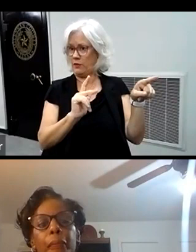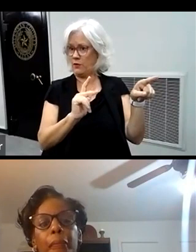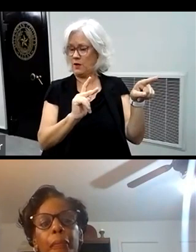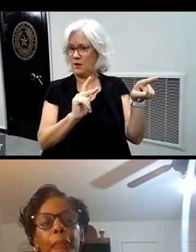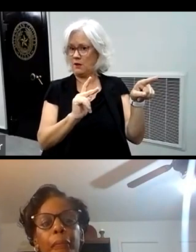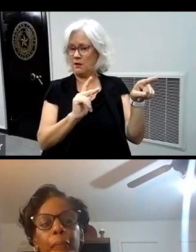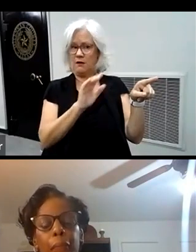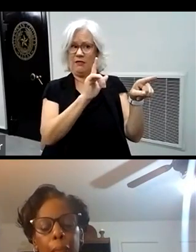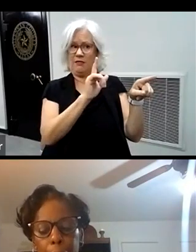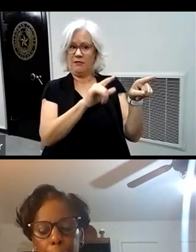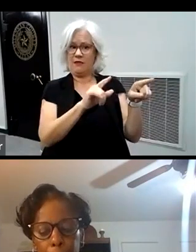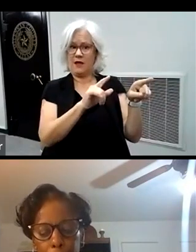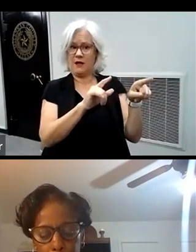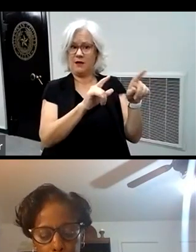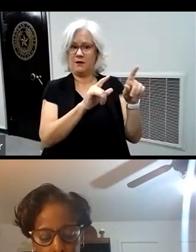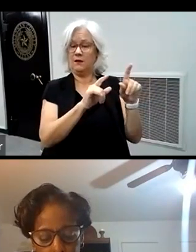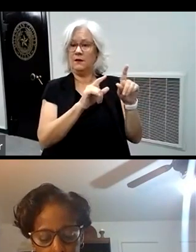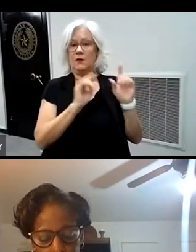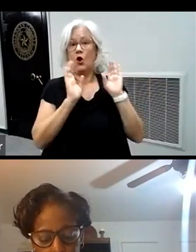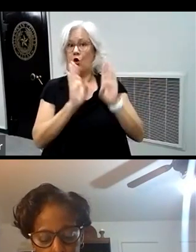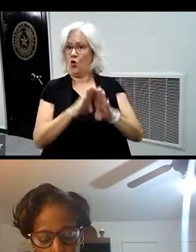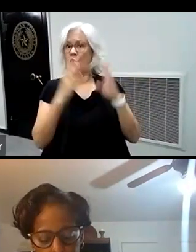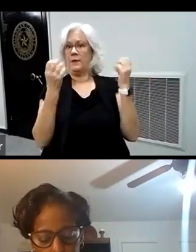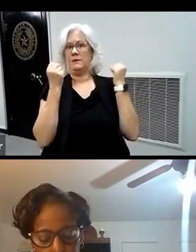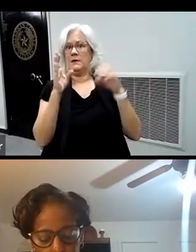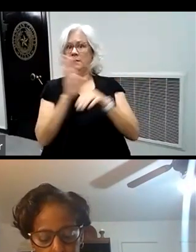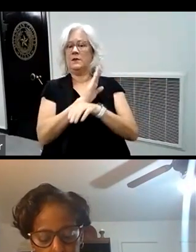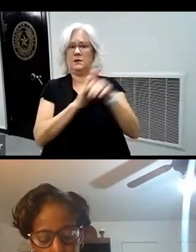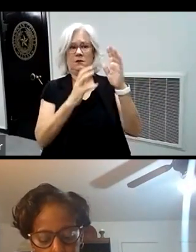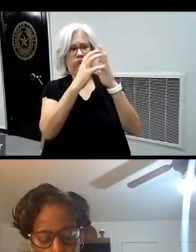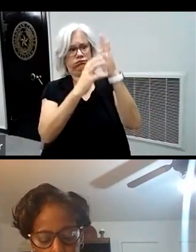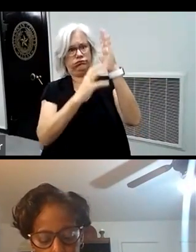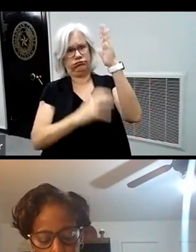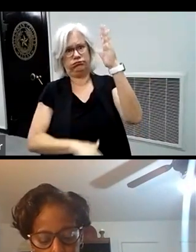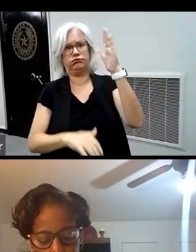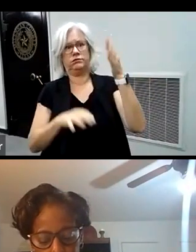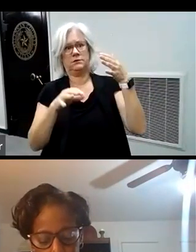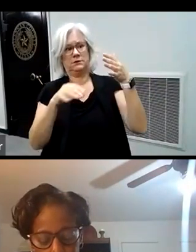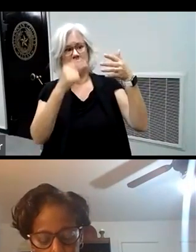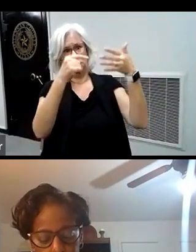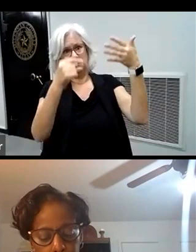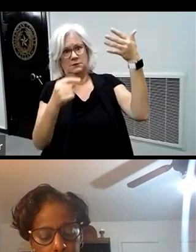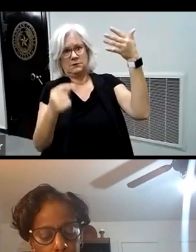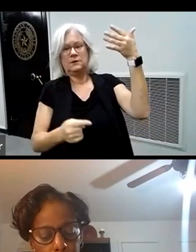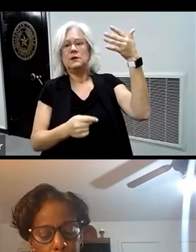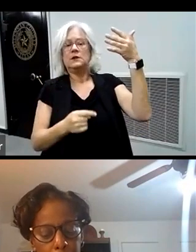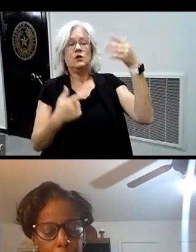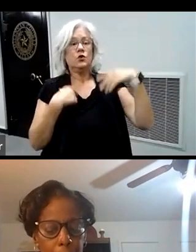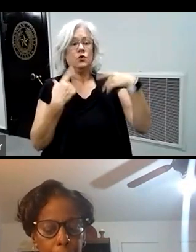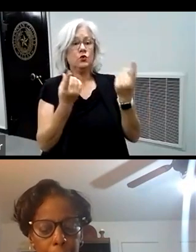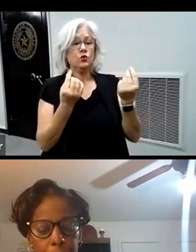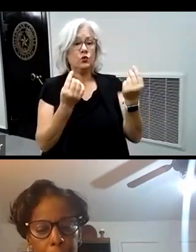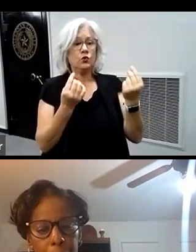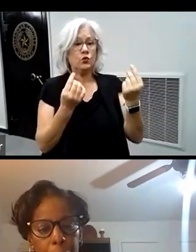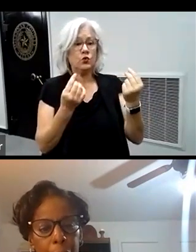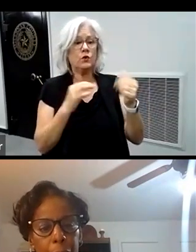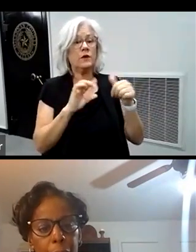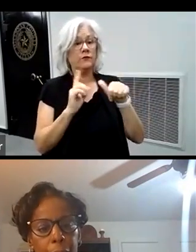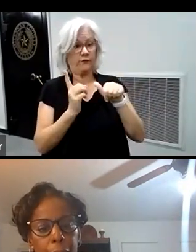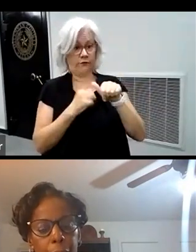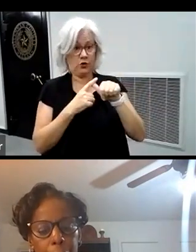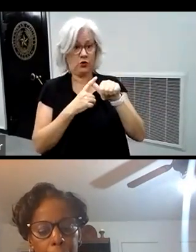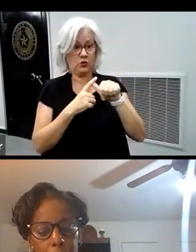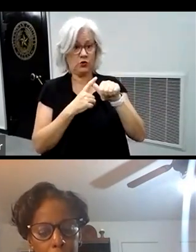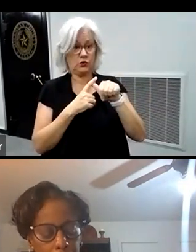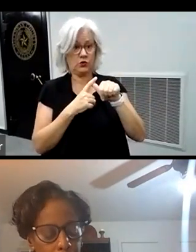opened quite a bit. It's very extensive. So what we've done is, first,